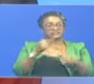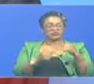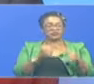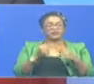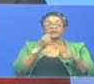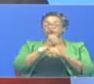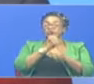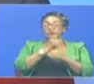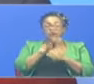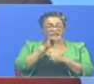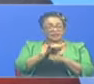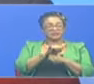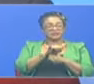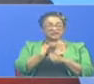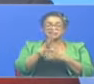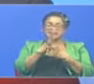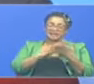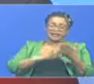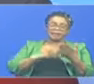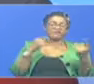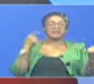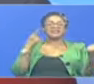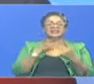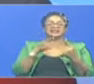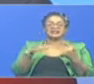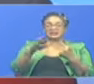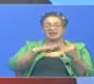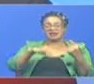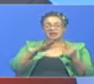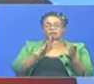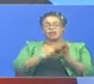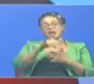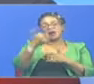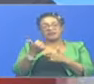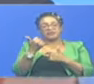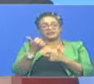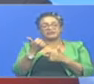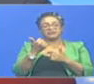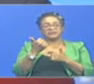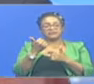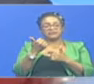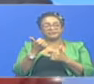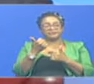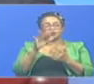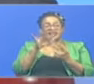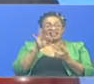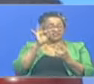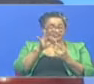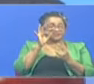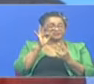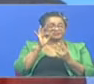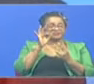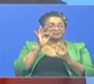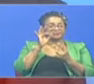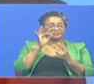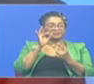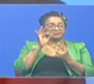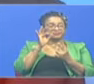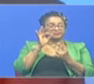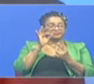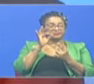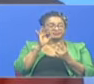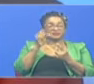that testing in some of these targeted areas and other targeted areas that we have identified. So testing will